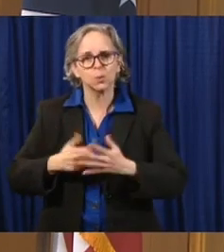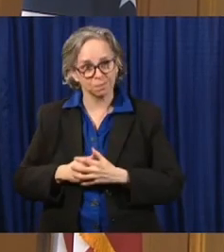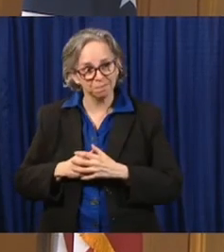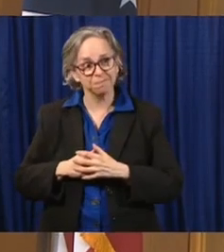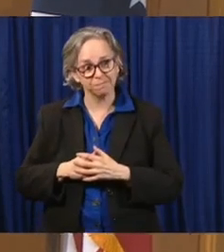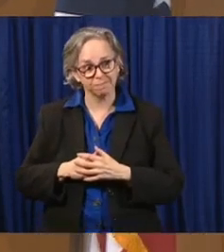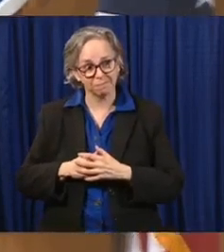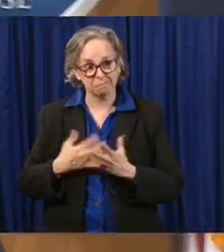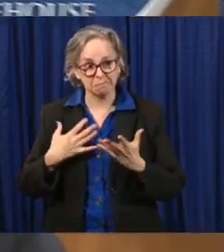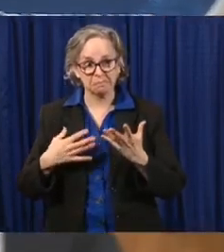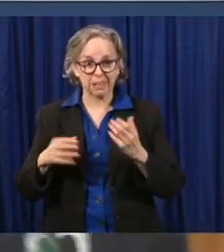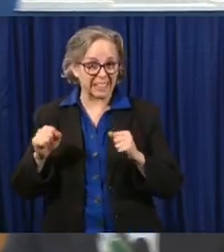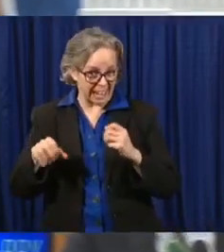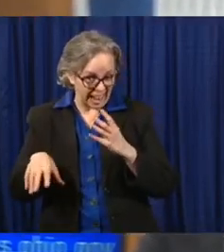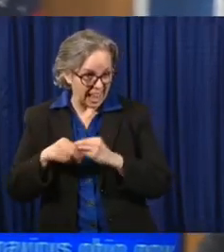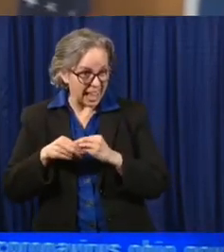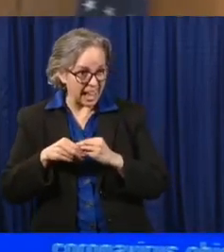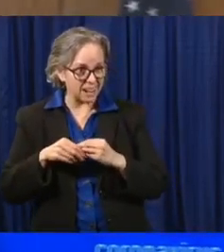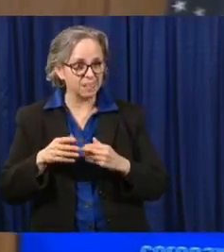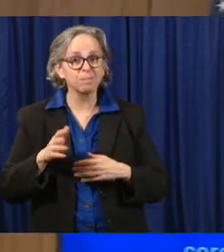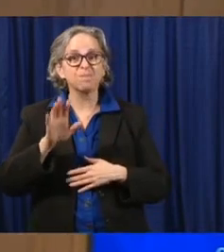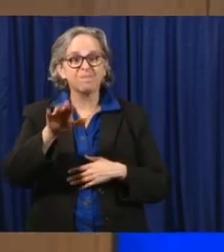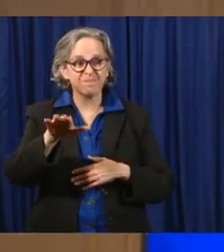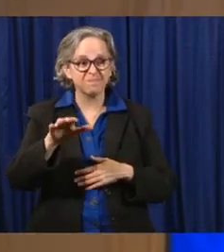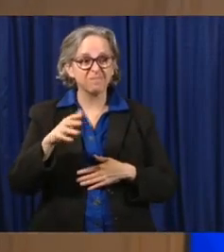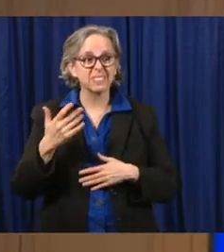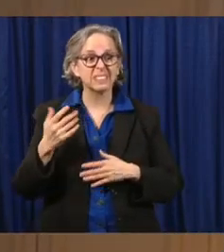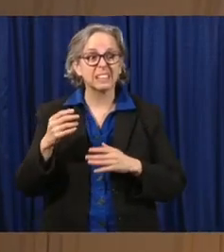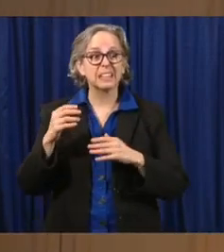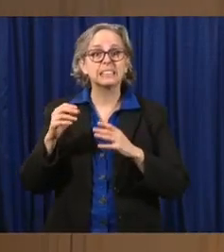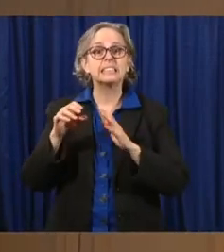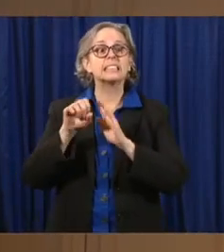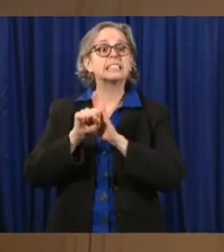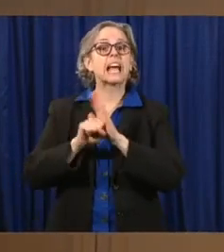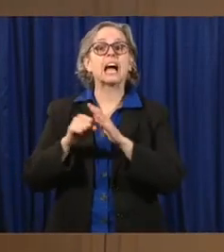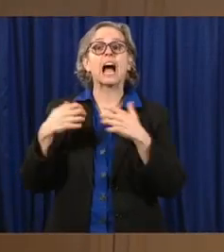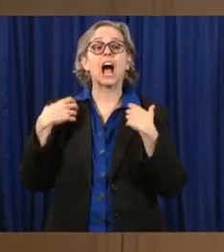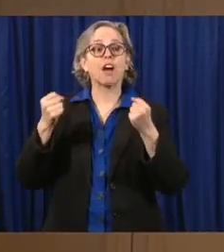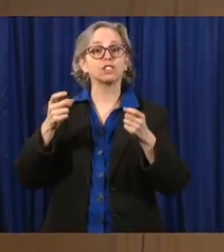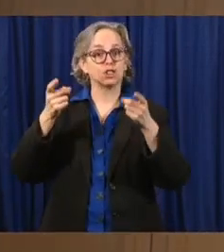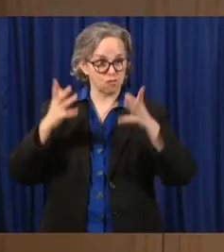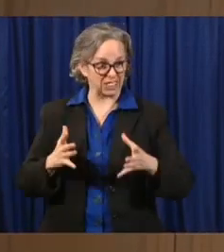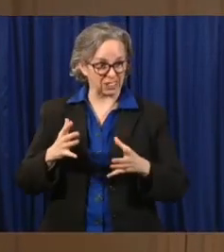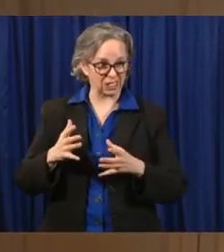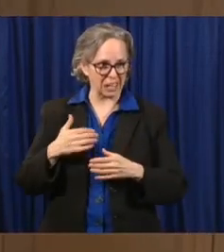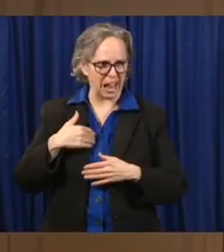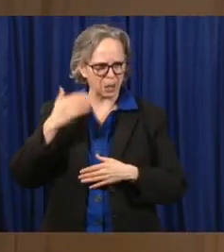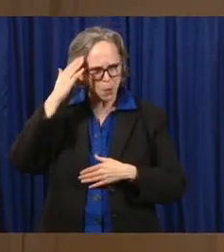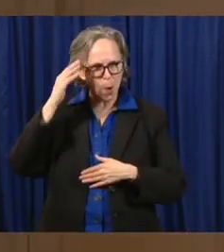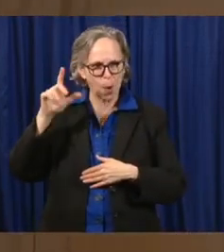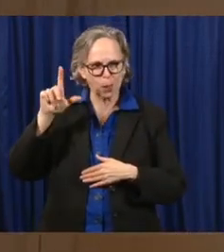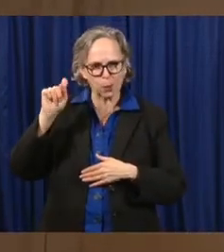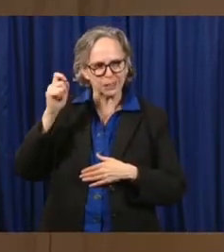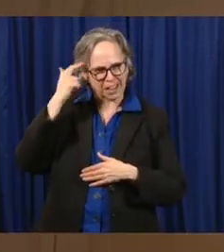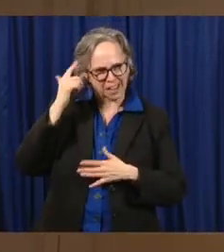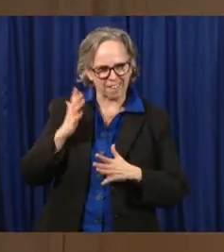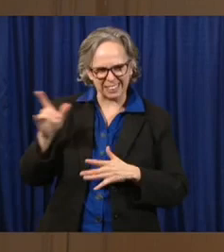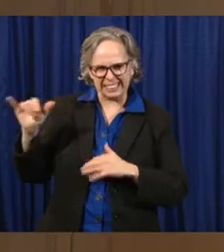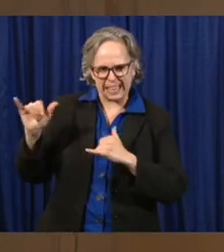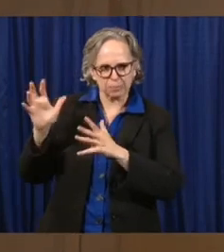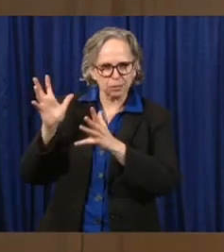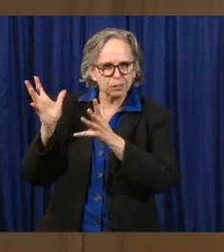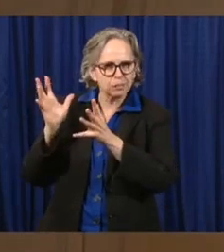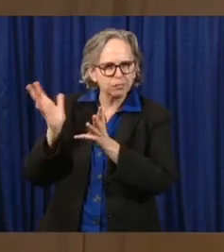to that, Governor, that the state health directors, I know the Lieutenant Governor talks to his peers, but we're part of something called